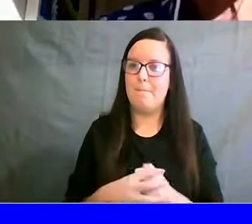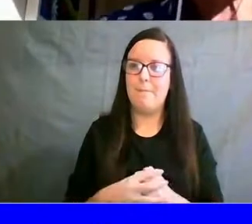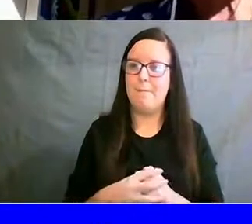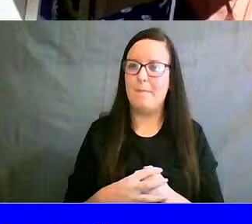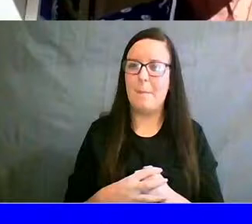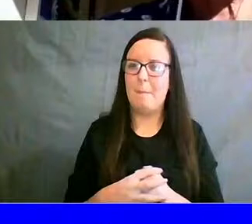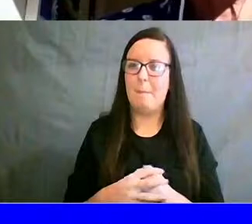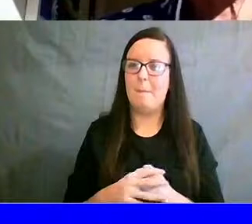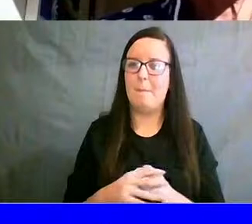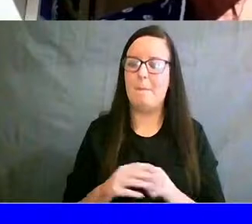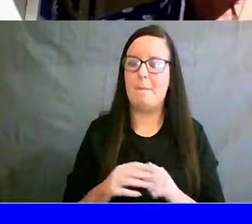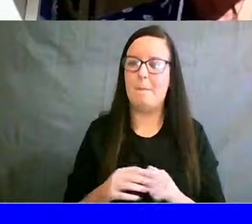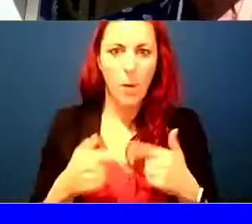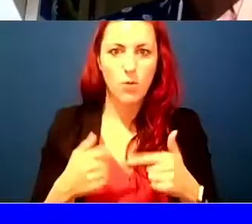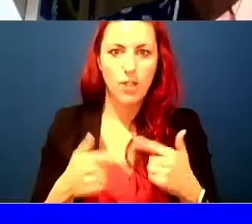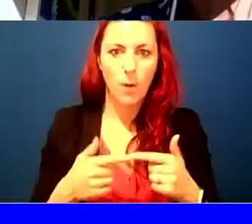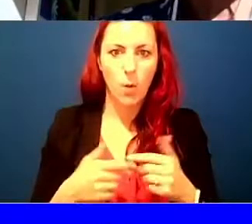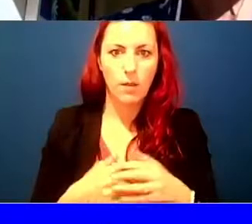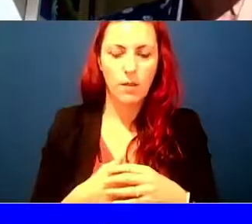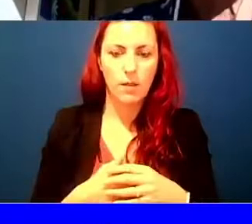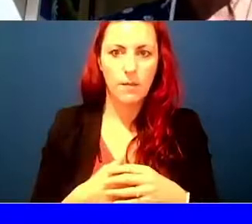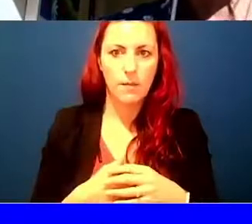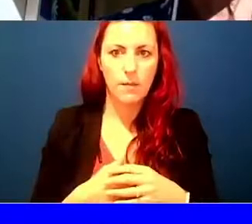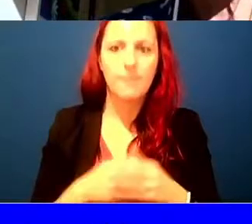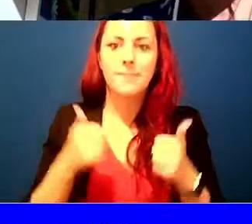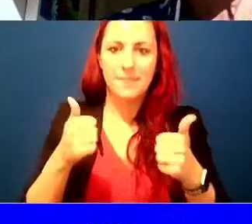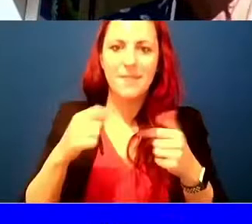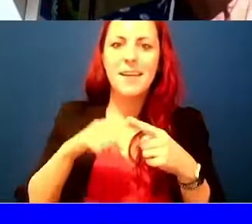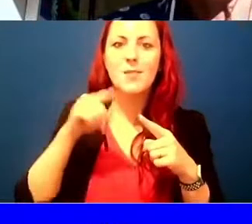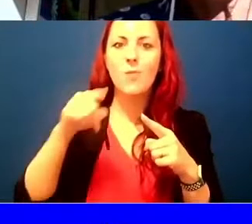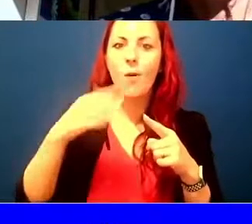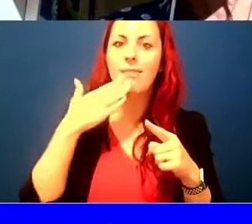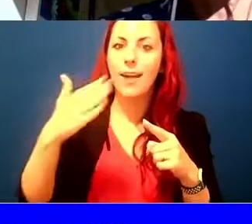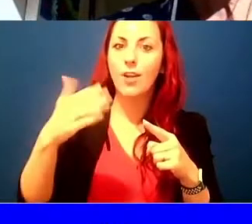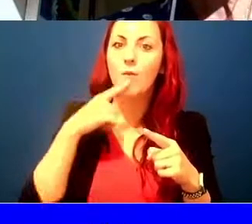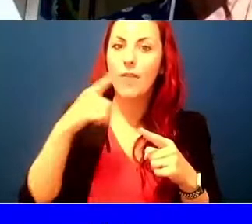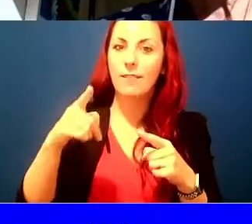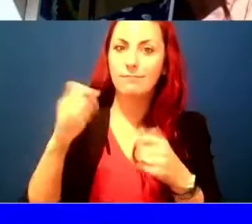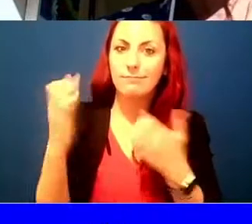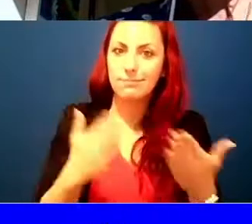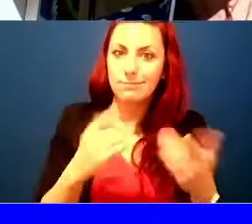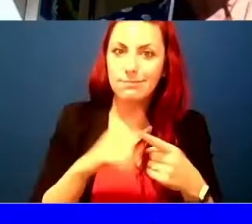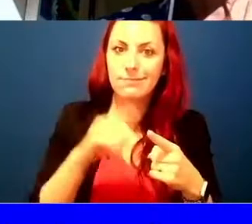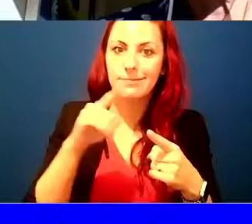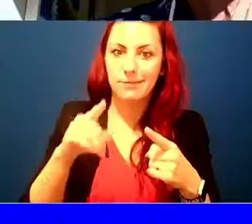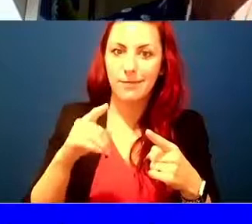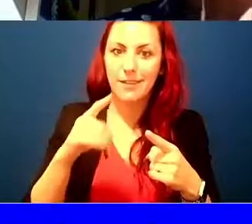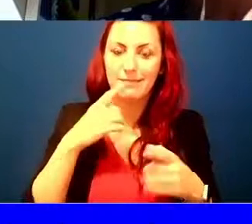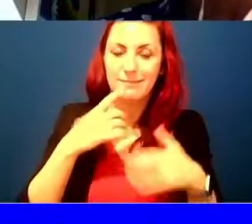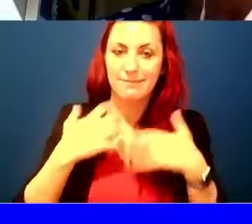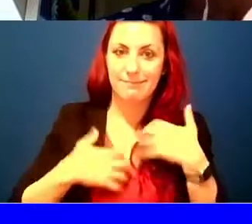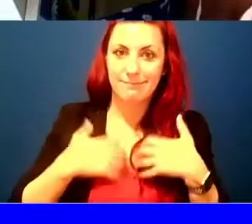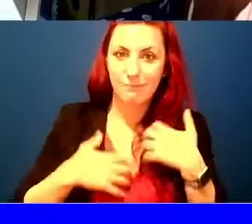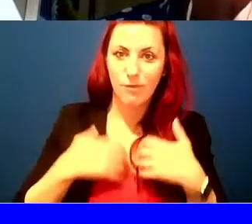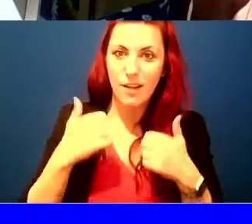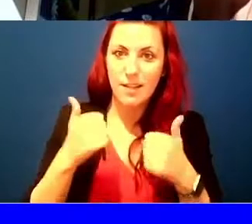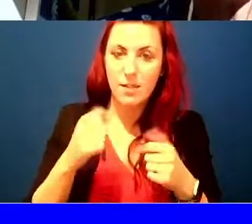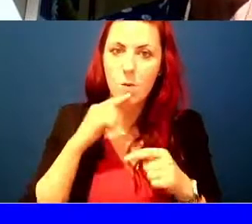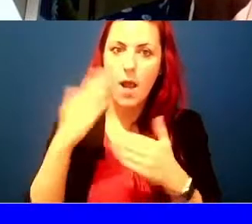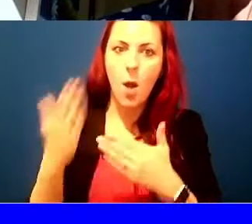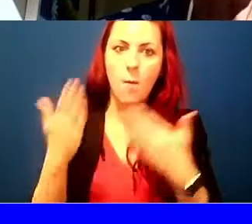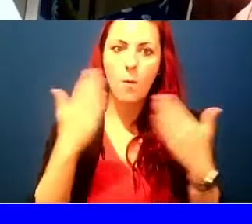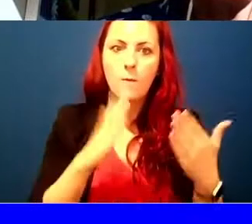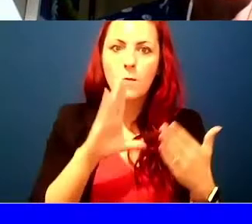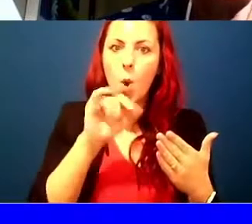the Capacity Act and its intersection with the criminal justice system. So thank you for that. We're going to move to Louise now and